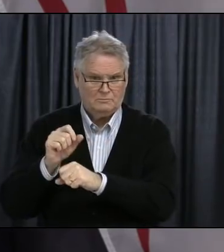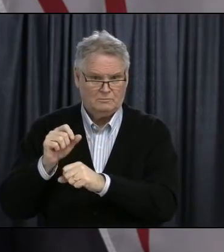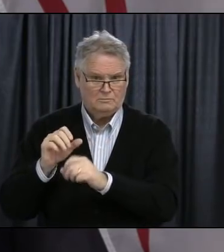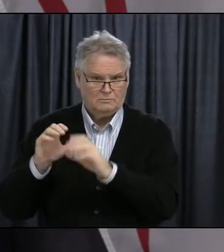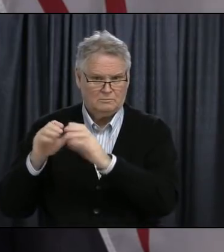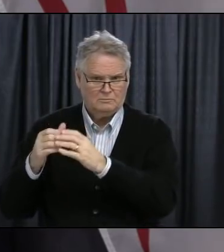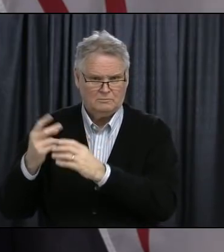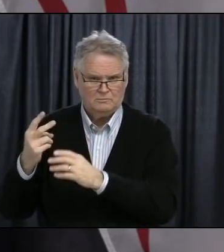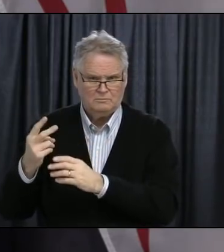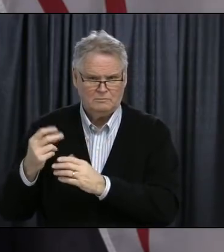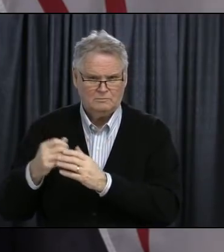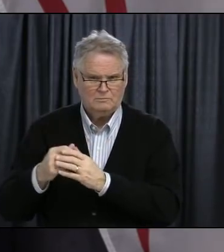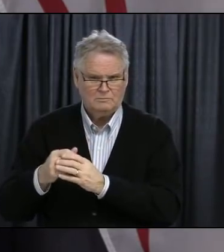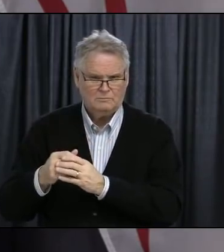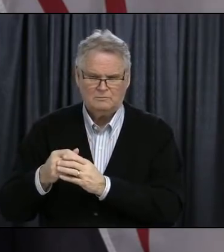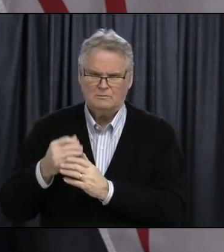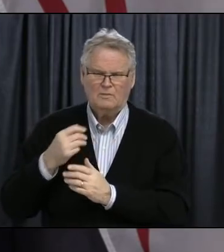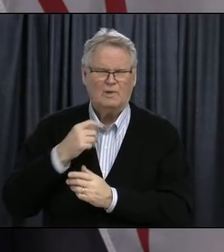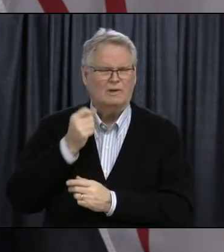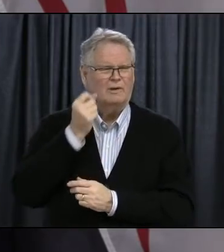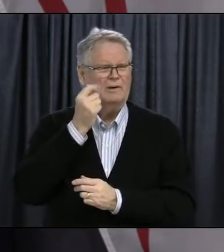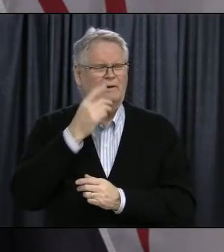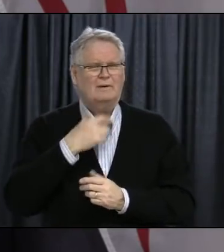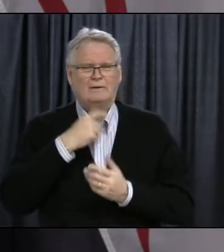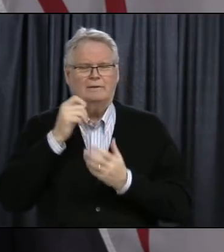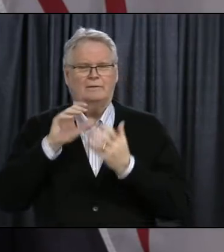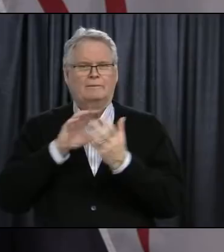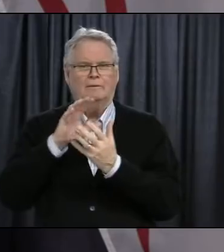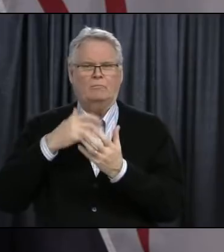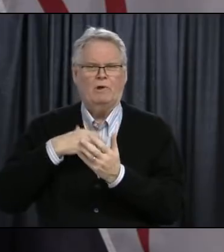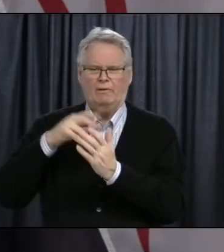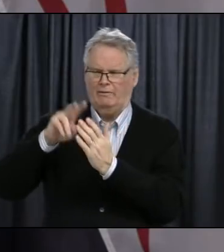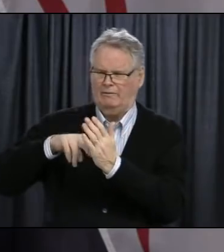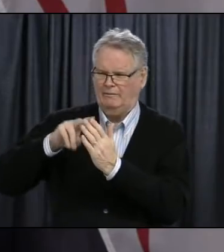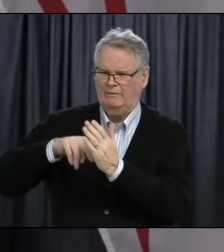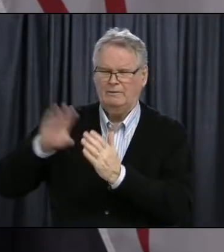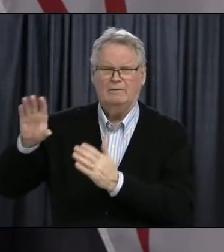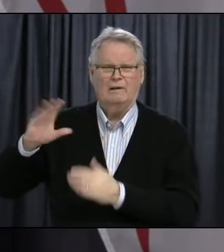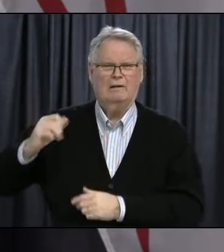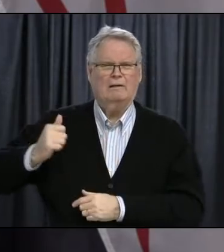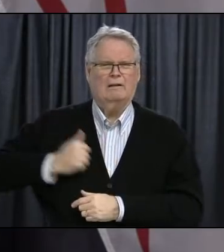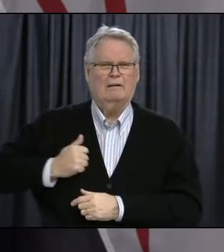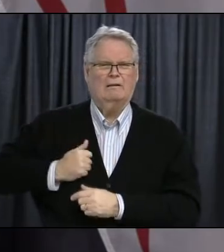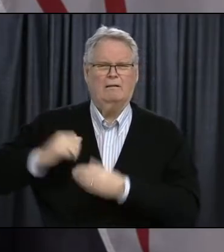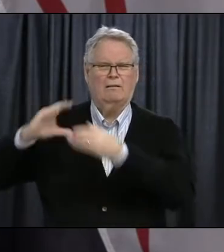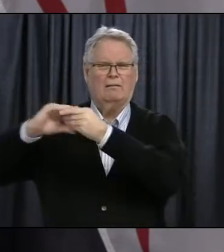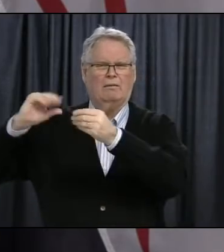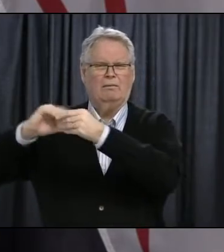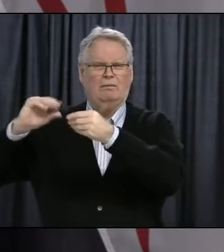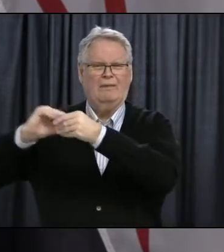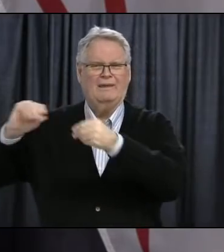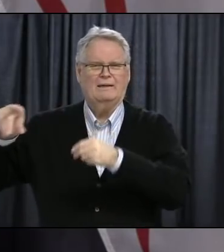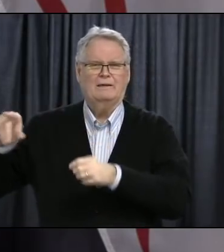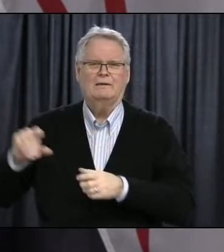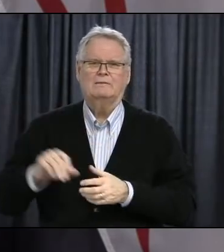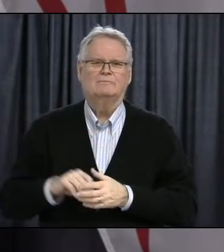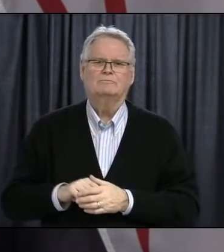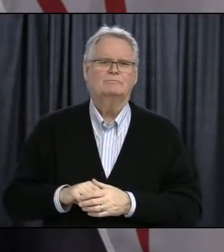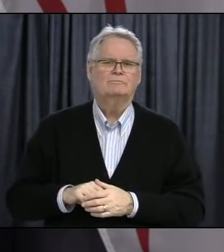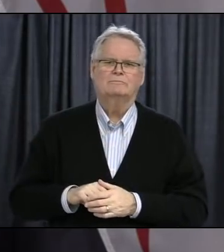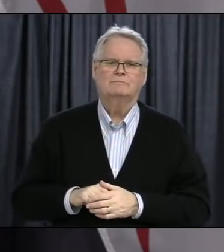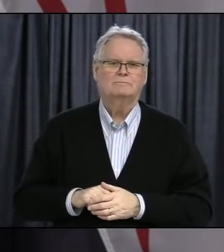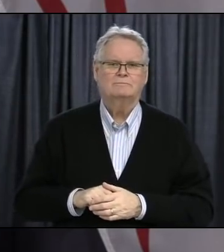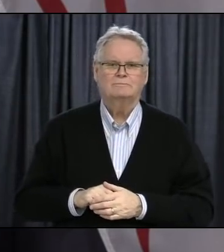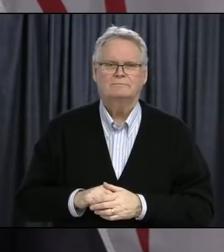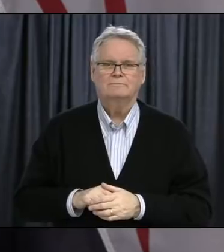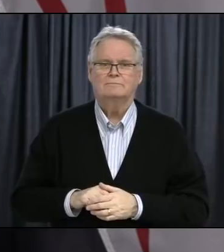here, I just don't see them listed. It's the only reason. No, so we've not listed a lot of individual groups, so those